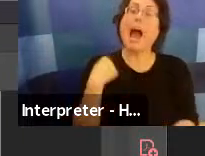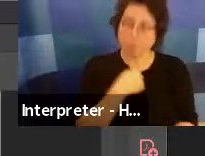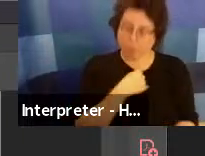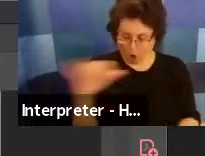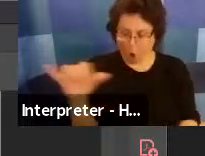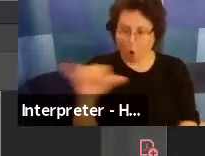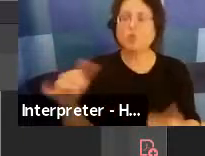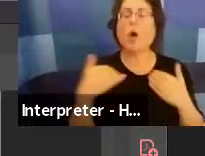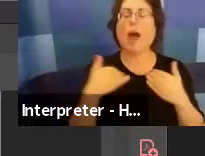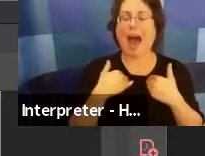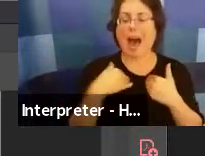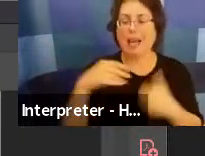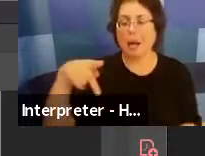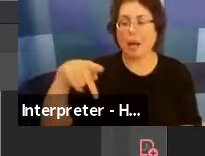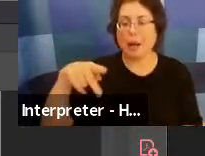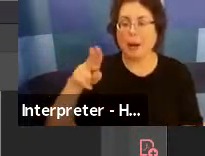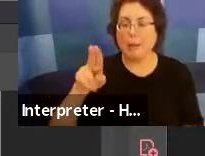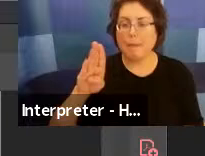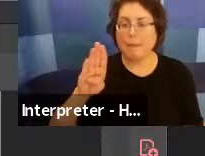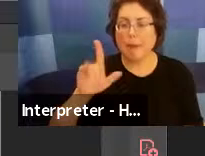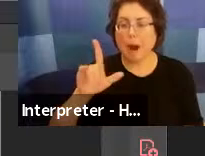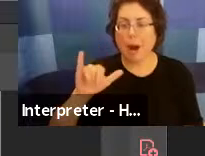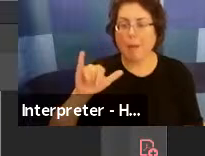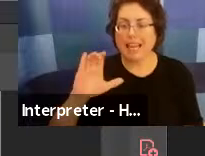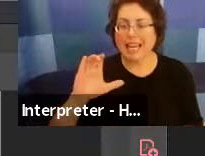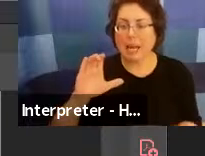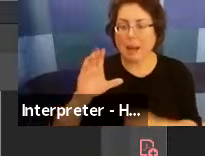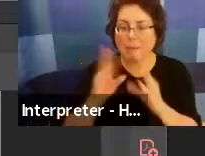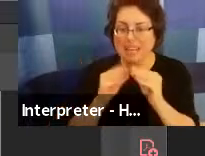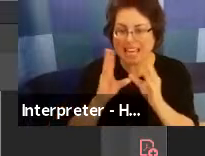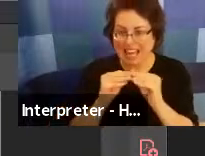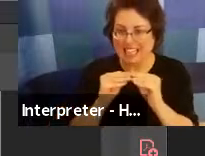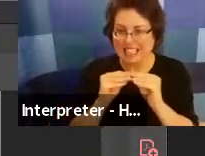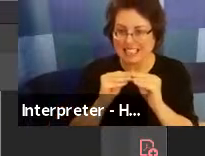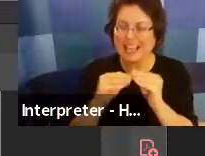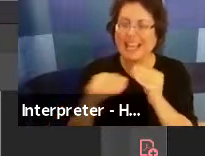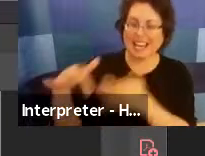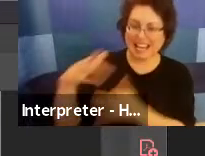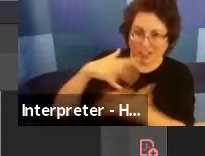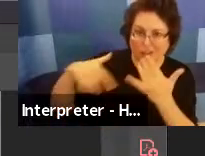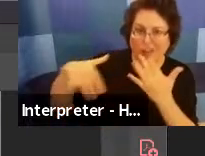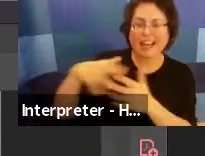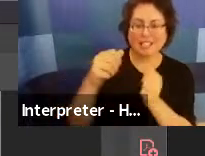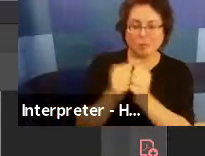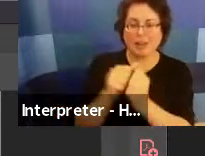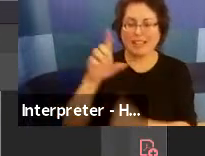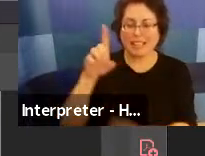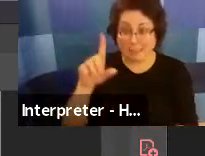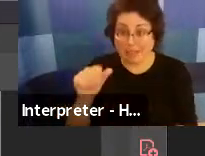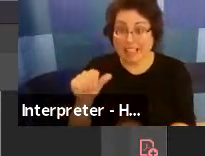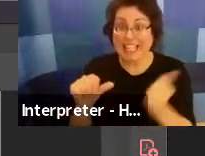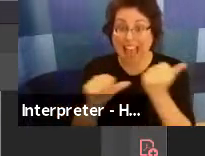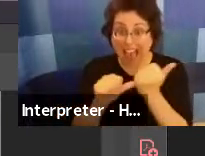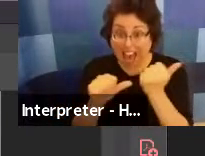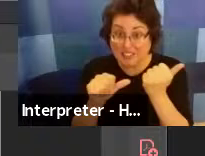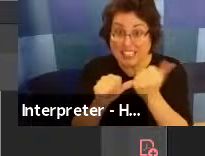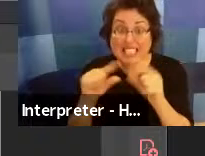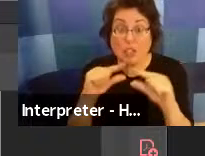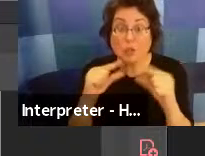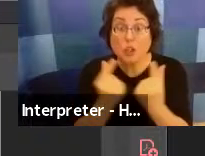meetings ourselves and interacting with a few of the disability advocacy groups, we were able